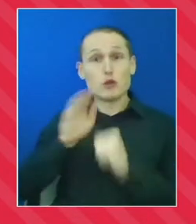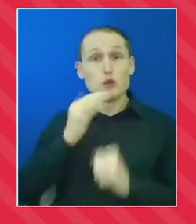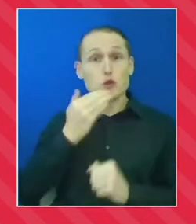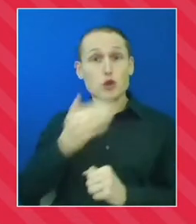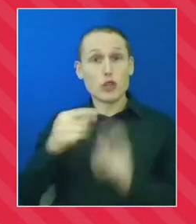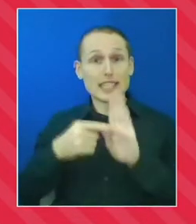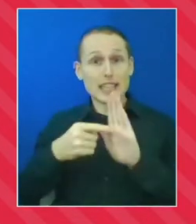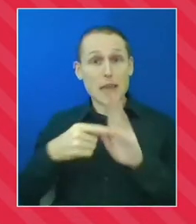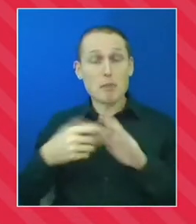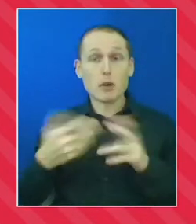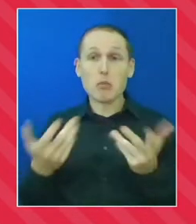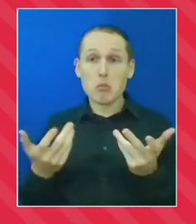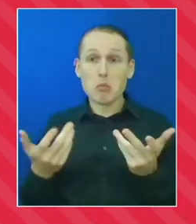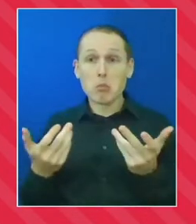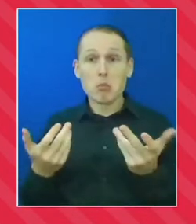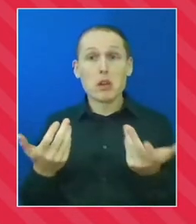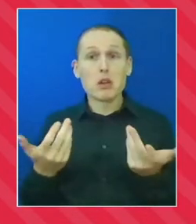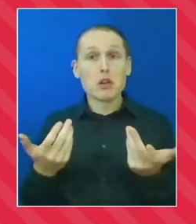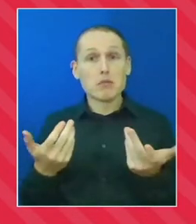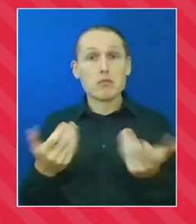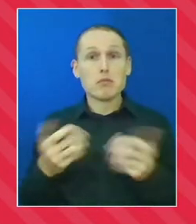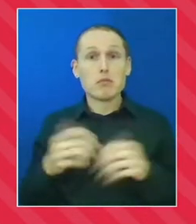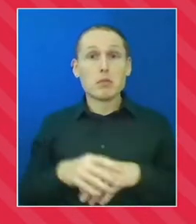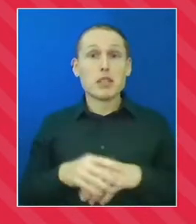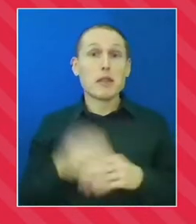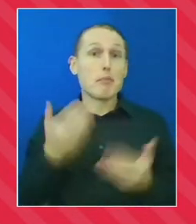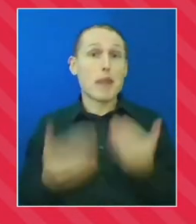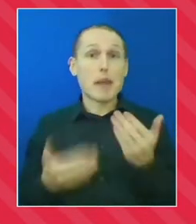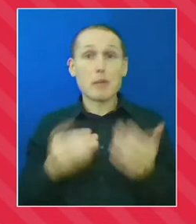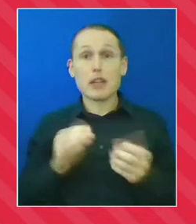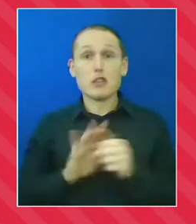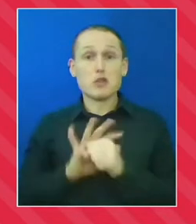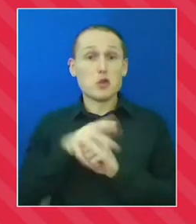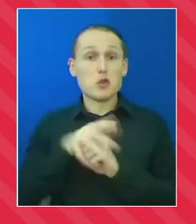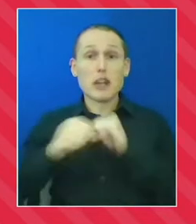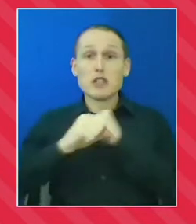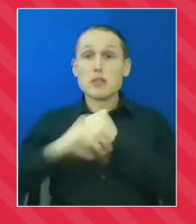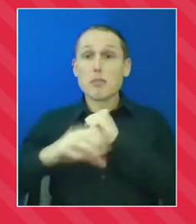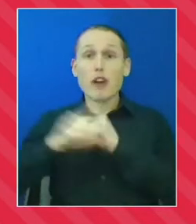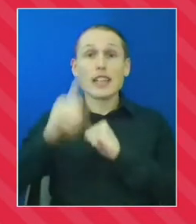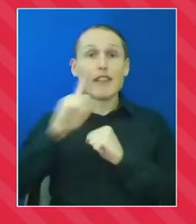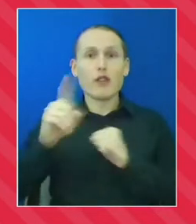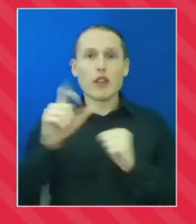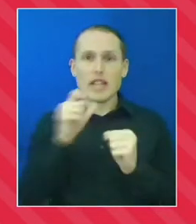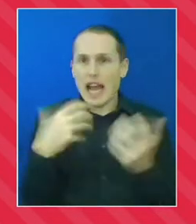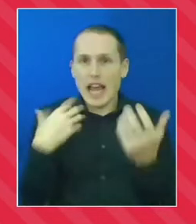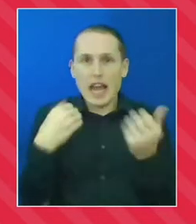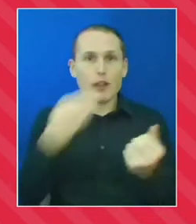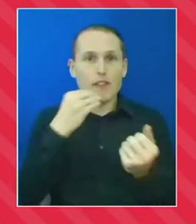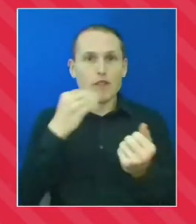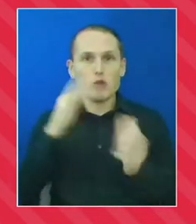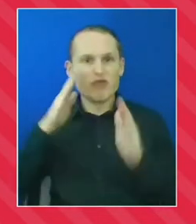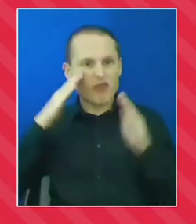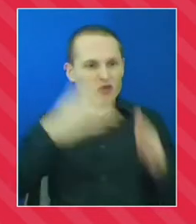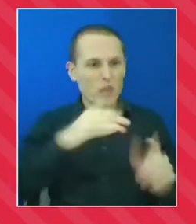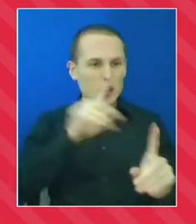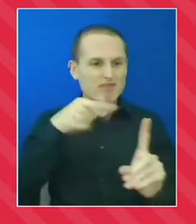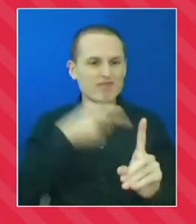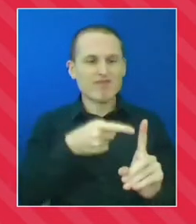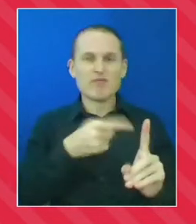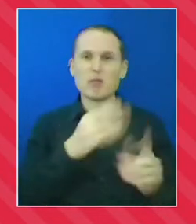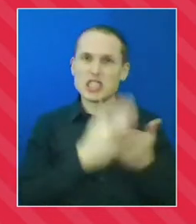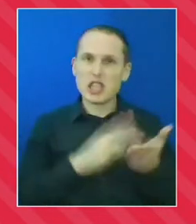know, is there some excess marketing of unhealthy food towards certain communities? Are you marketing your